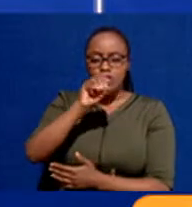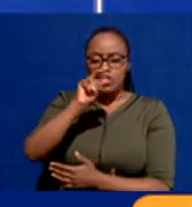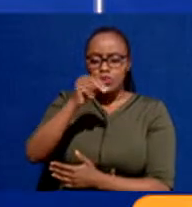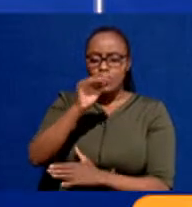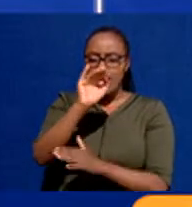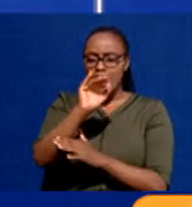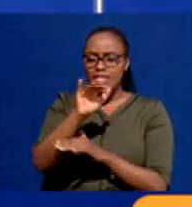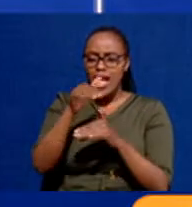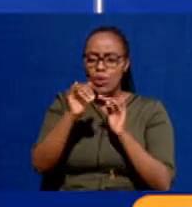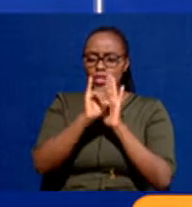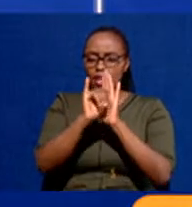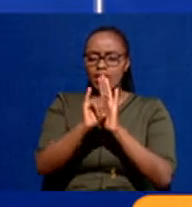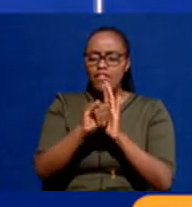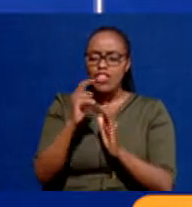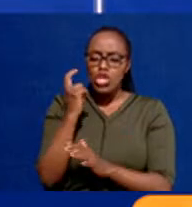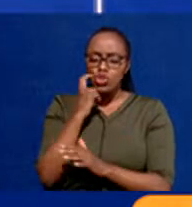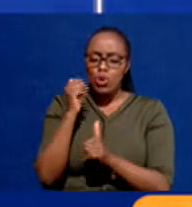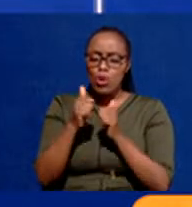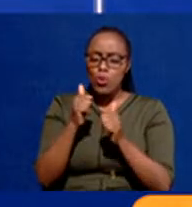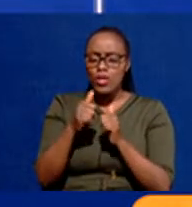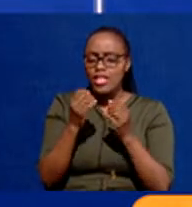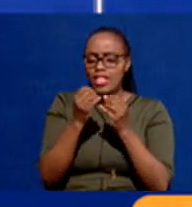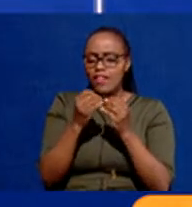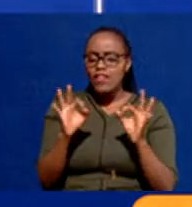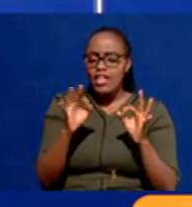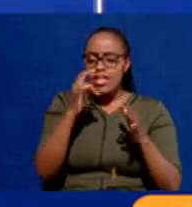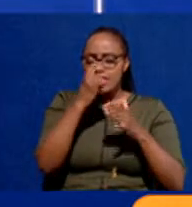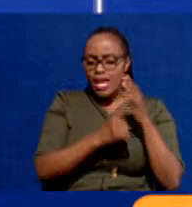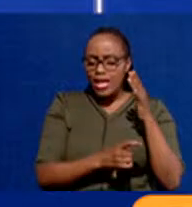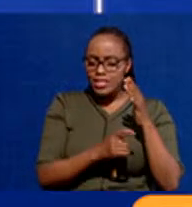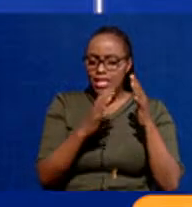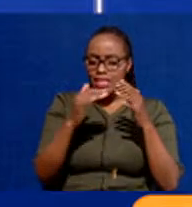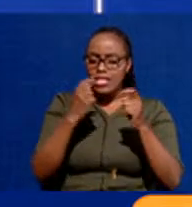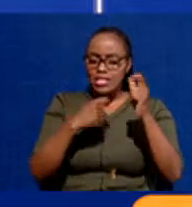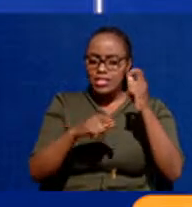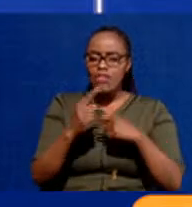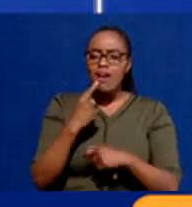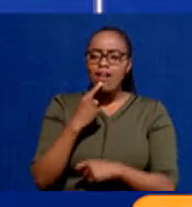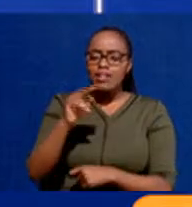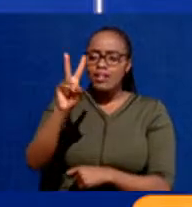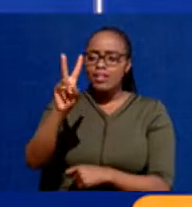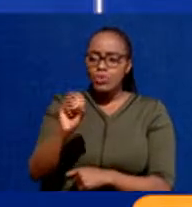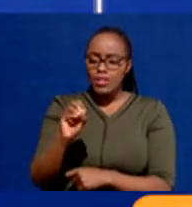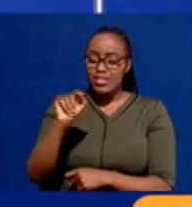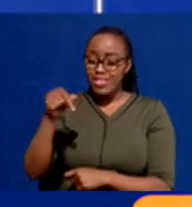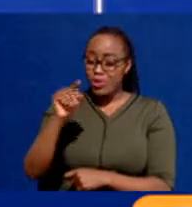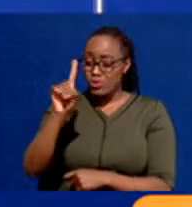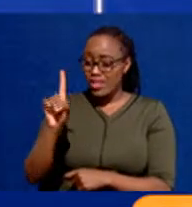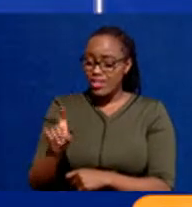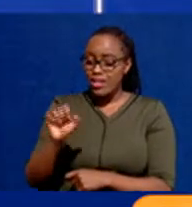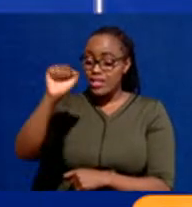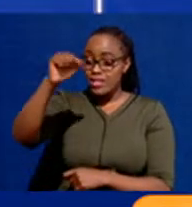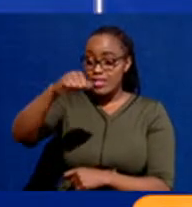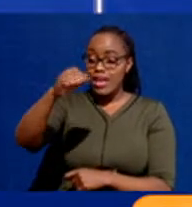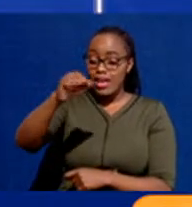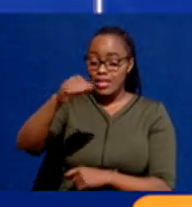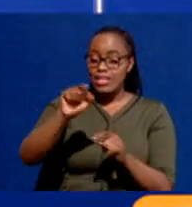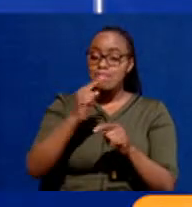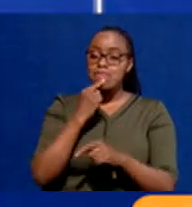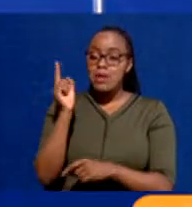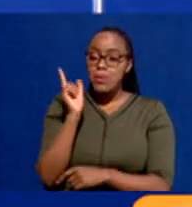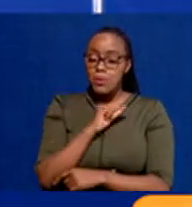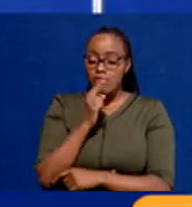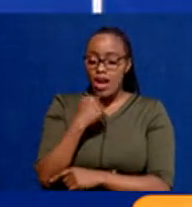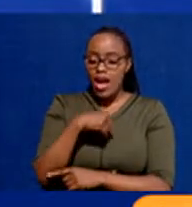how did they identify the retail shops where the duty-free commodities will be sold? 120,000? Yes. As I've said,